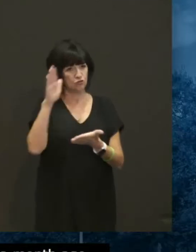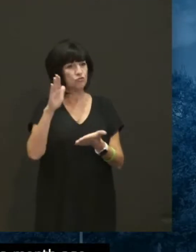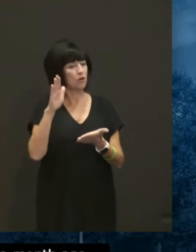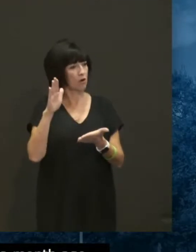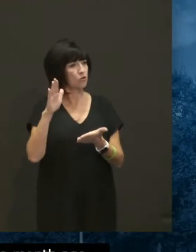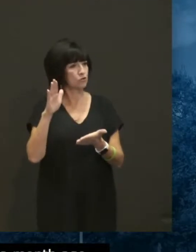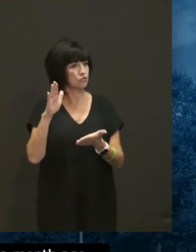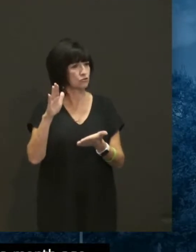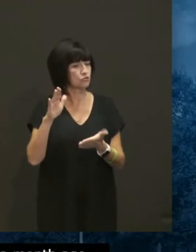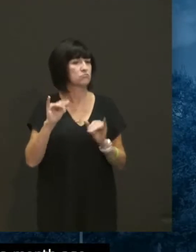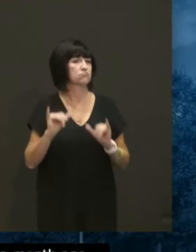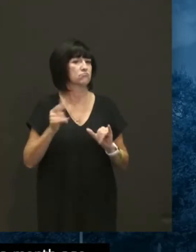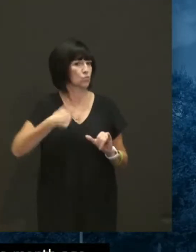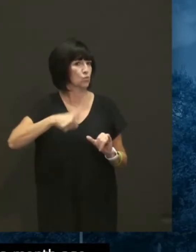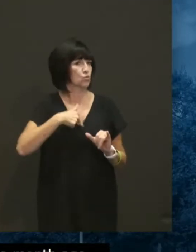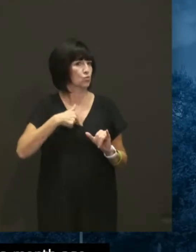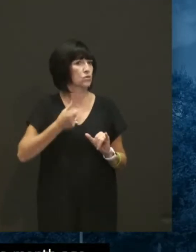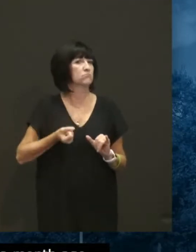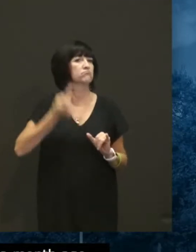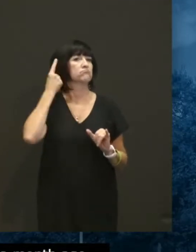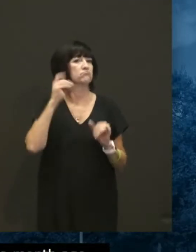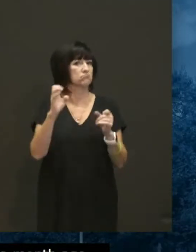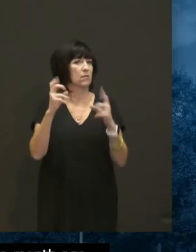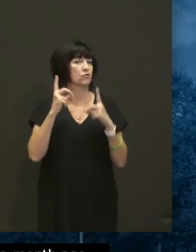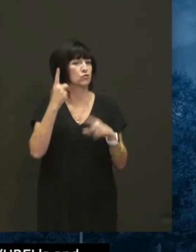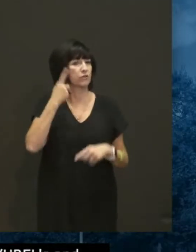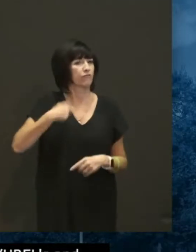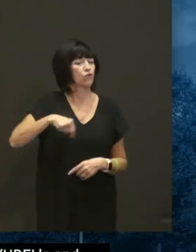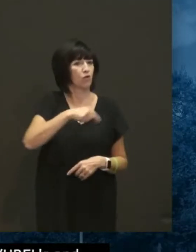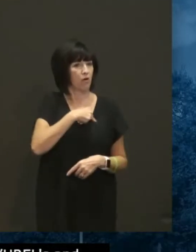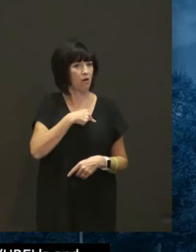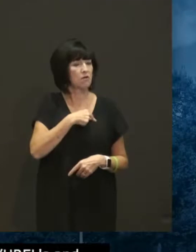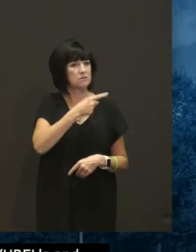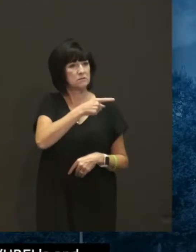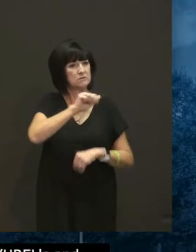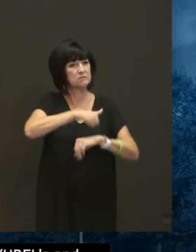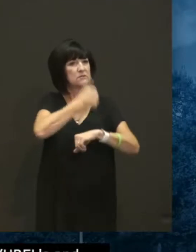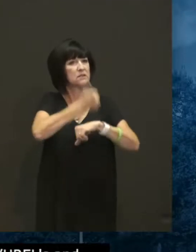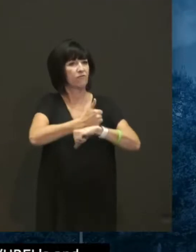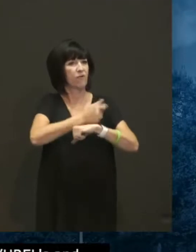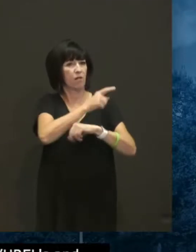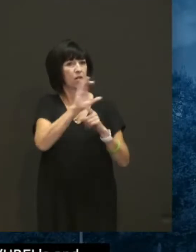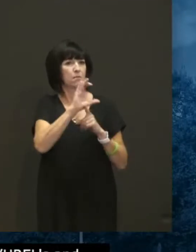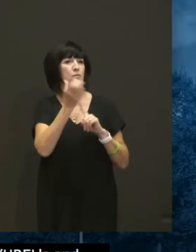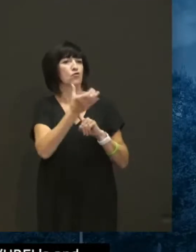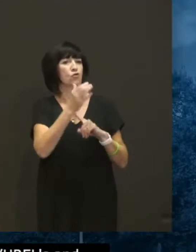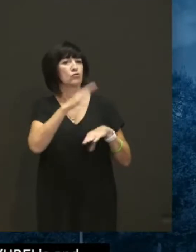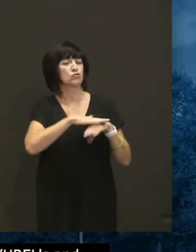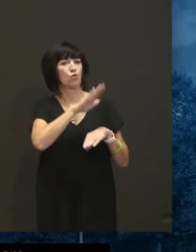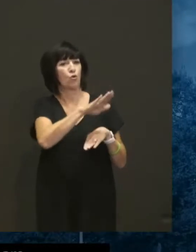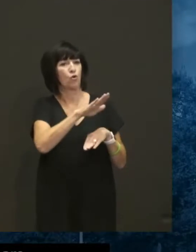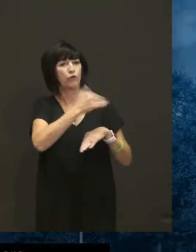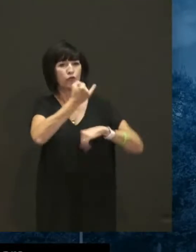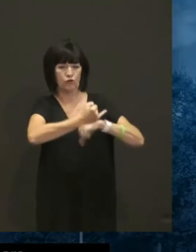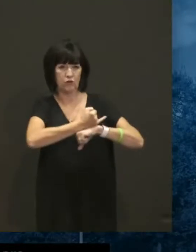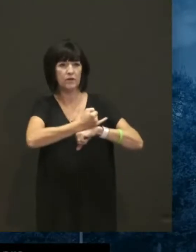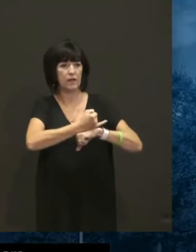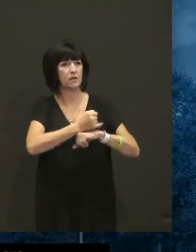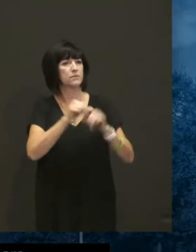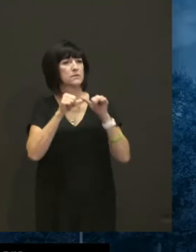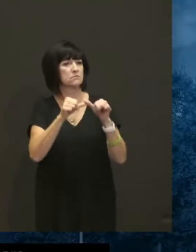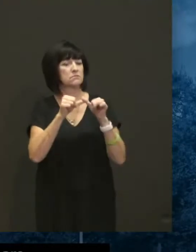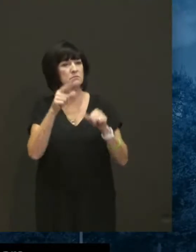educational for all of them to understand, how they are developing a culture on their campus to keep everybody safe. And President Clark and I have had a